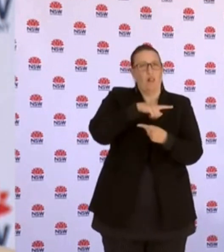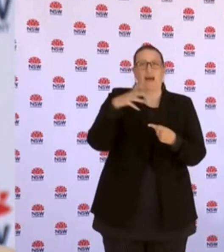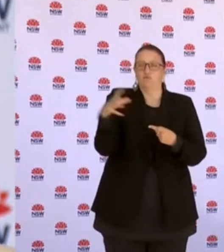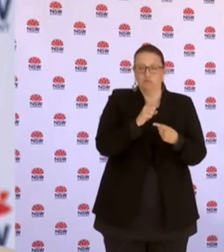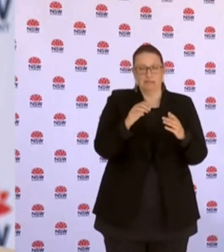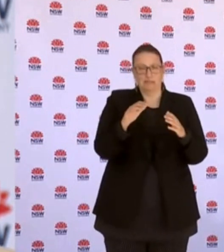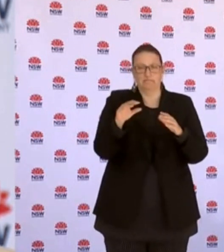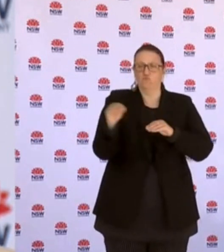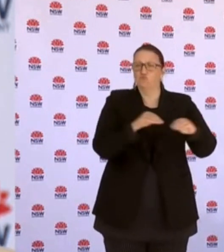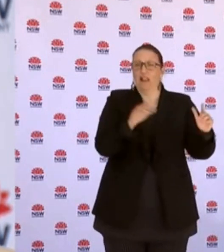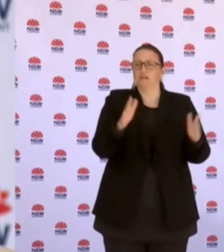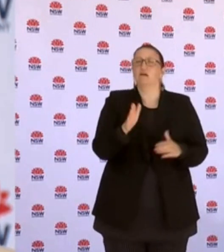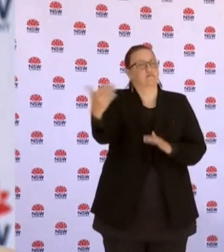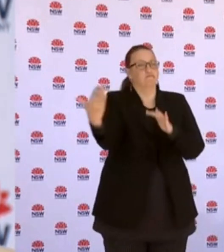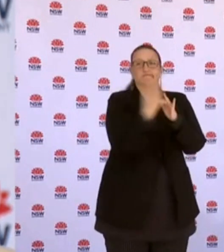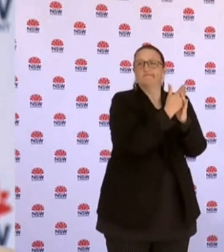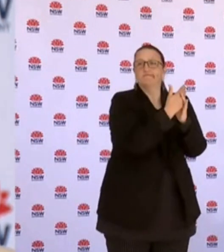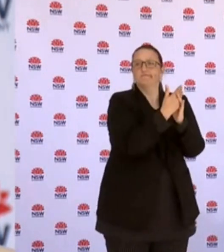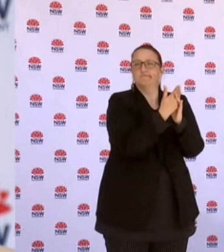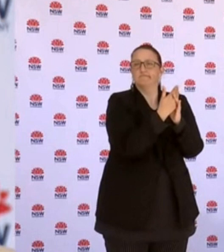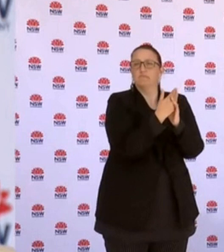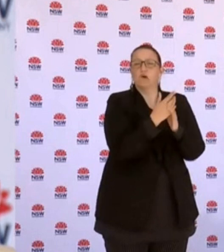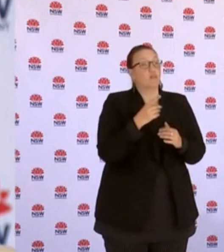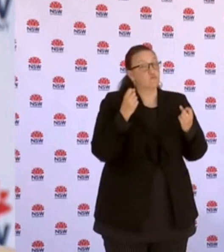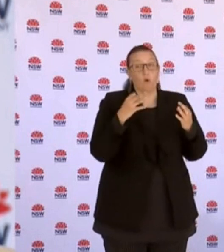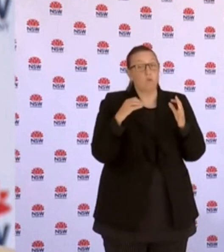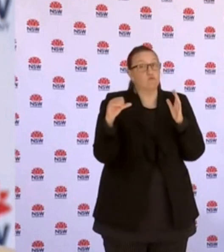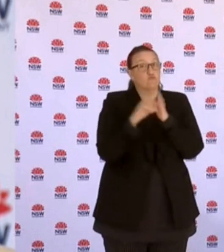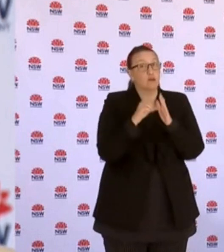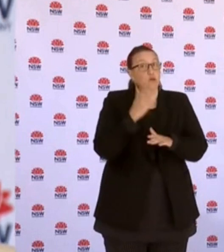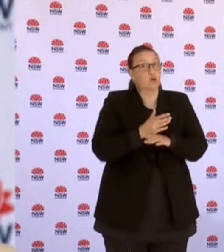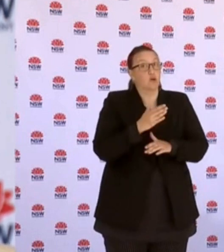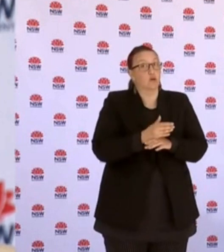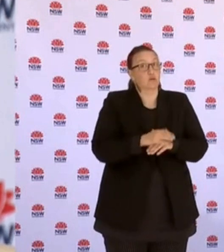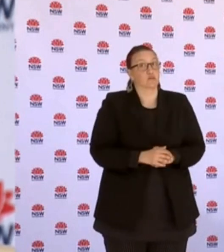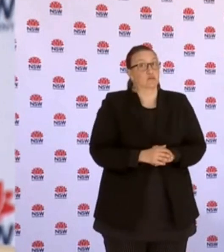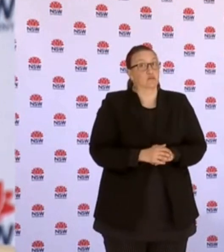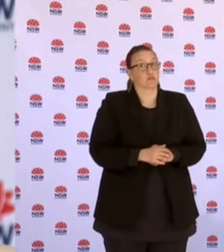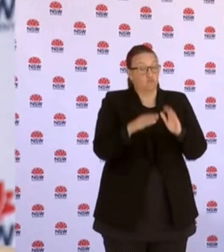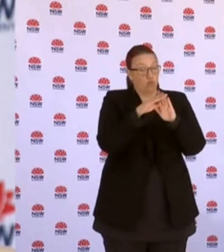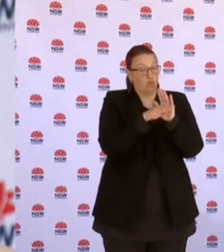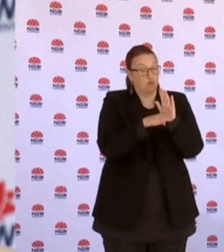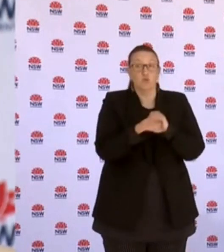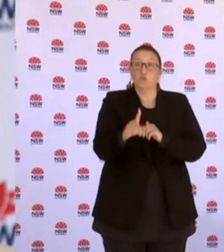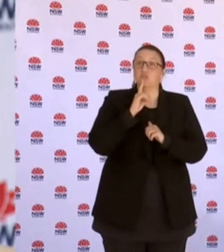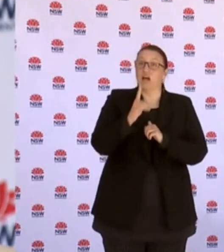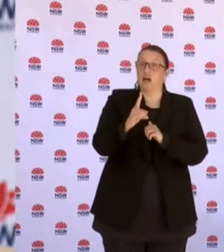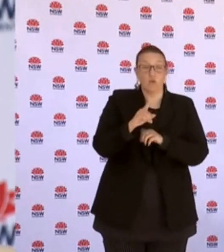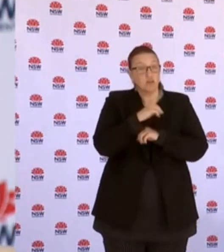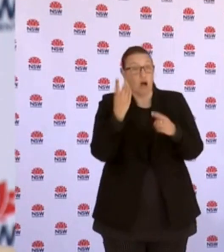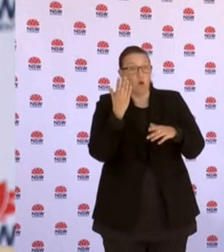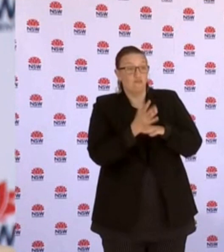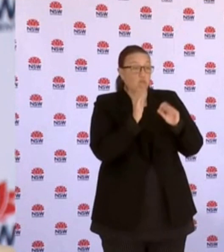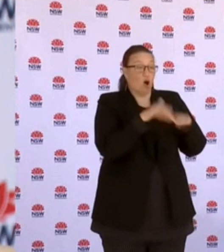place. The rules are, if you can't work from home, you can go to work still. They're still the rules. Exactly, and we stick by those